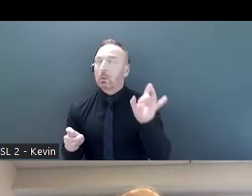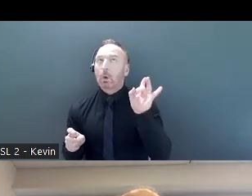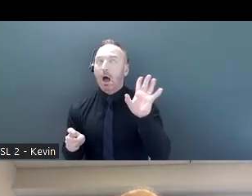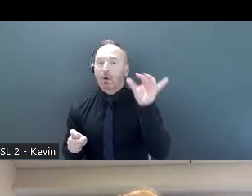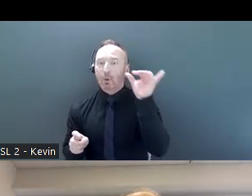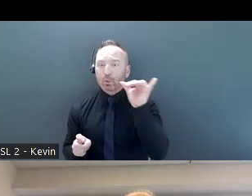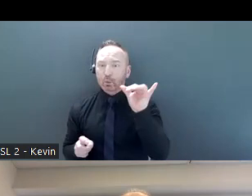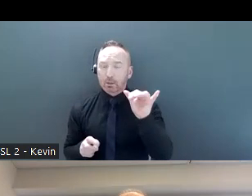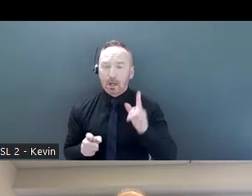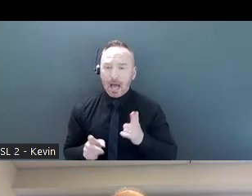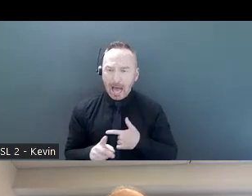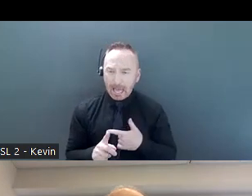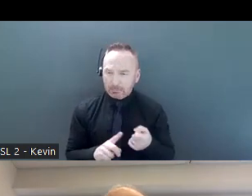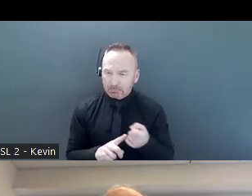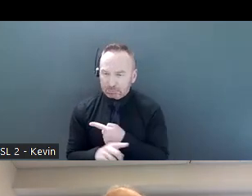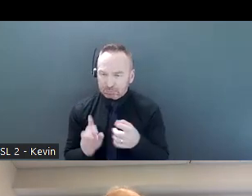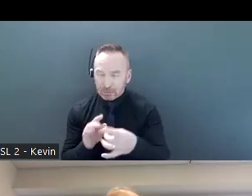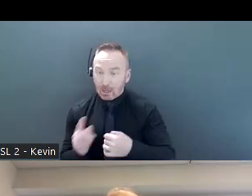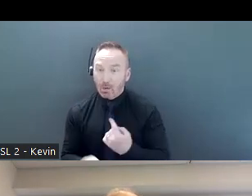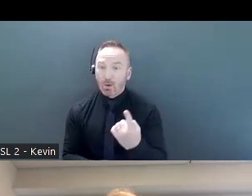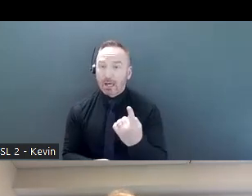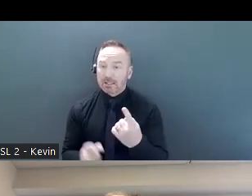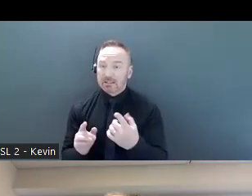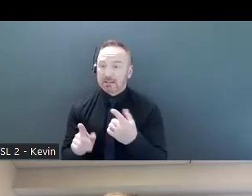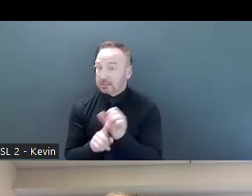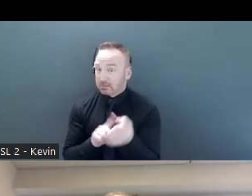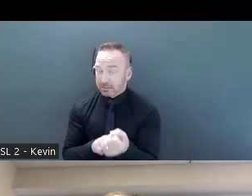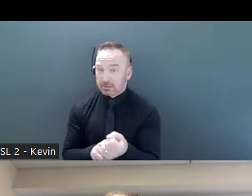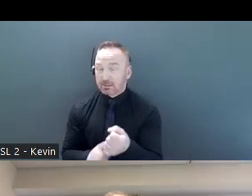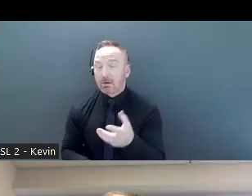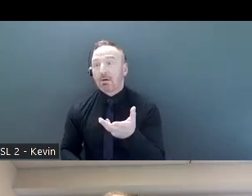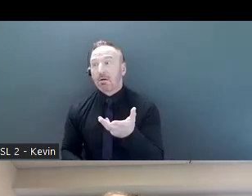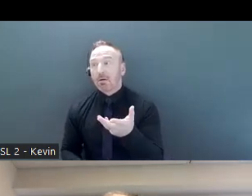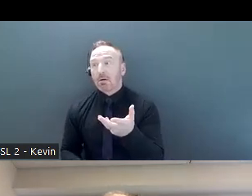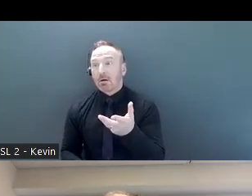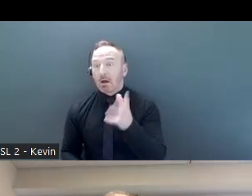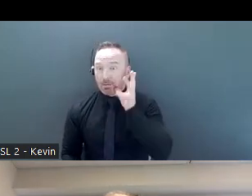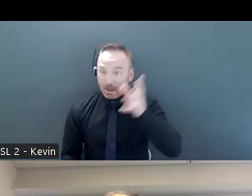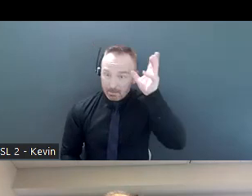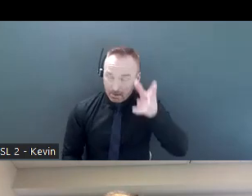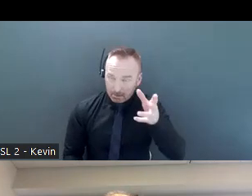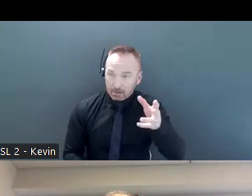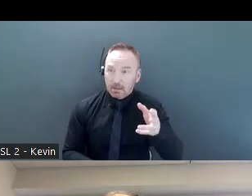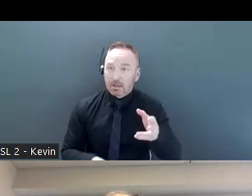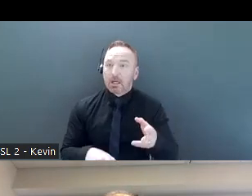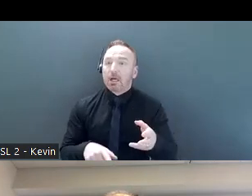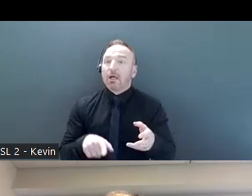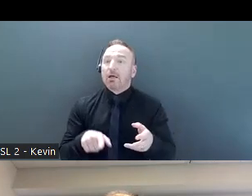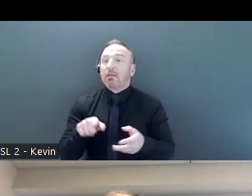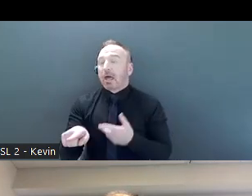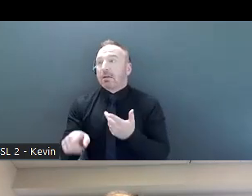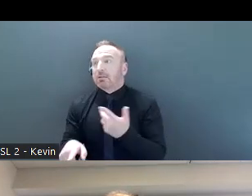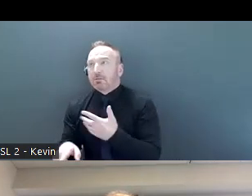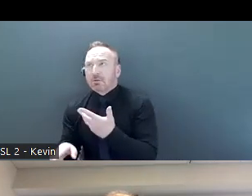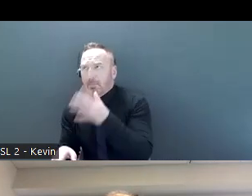one parent, wasn't grandparent, but one parent would do a, took a voicemail message from their former spouse and